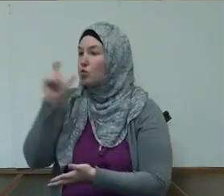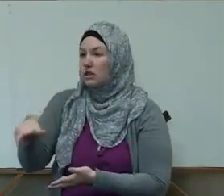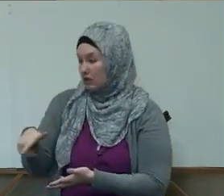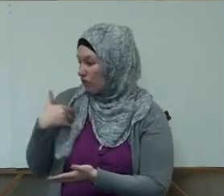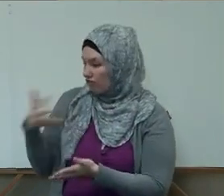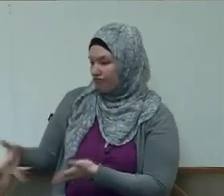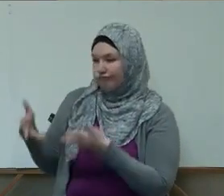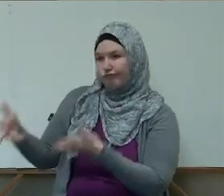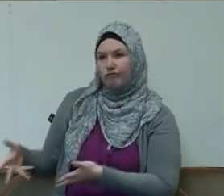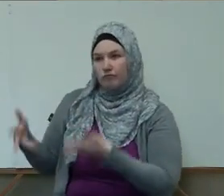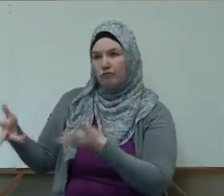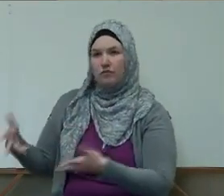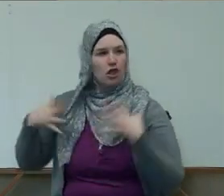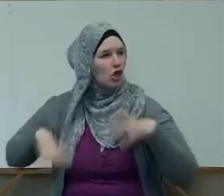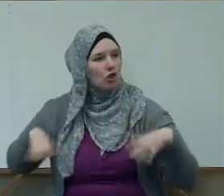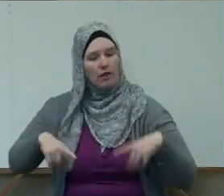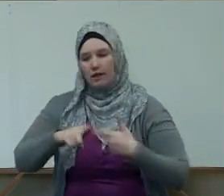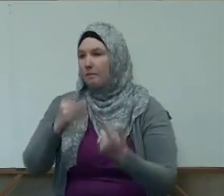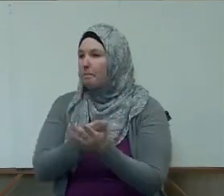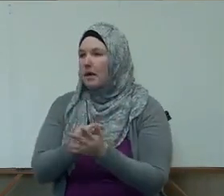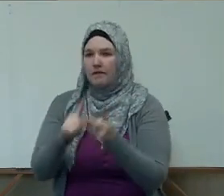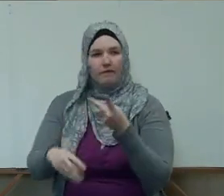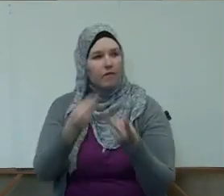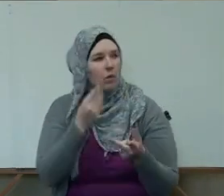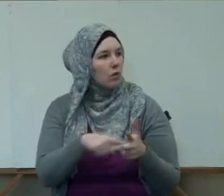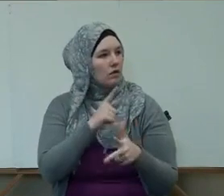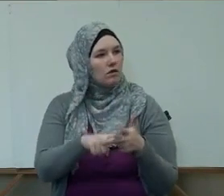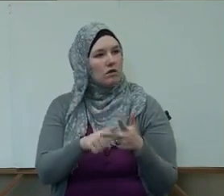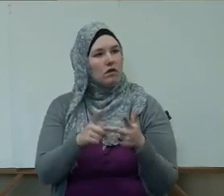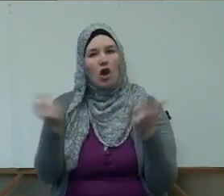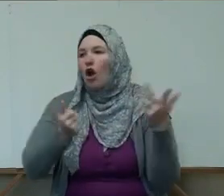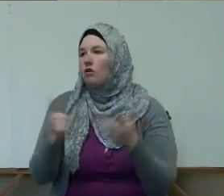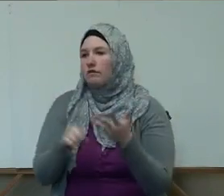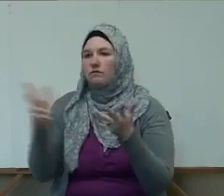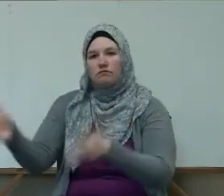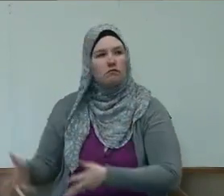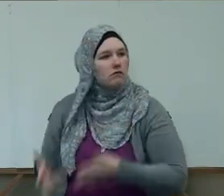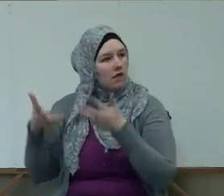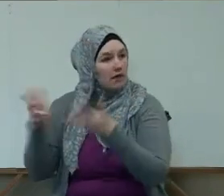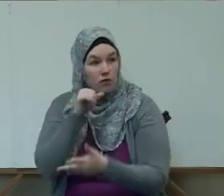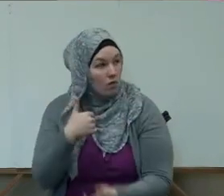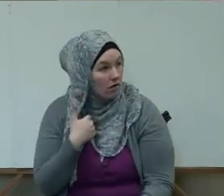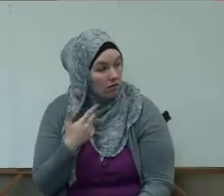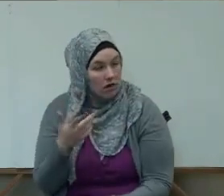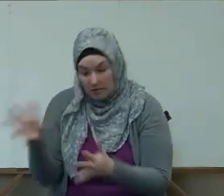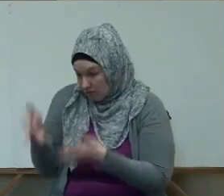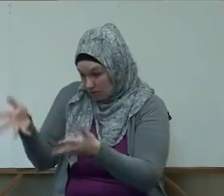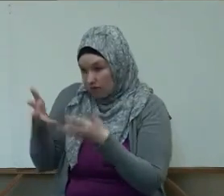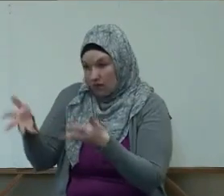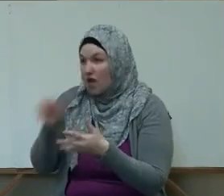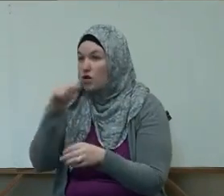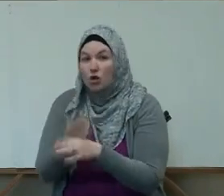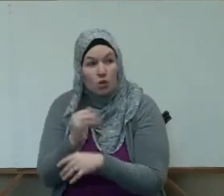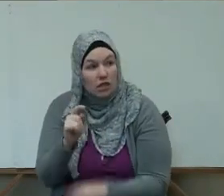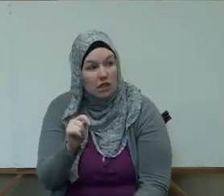need, clothing, money, food, ride, anything, the companion says that is